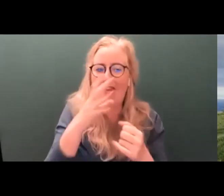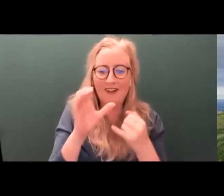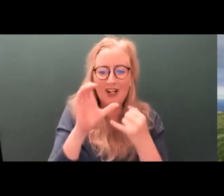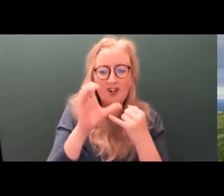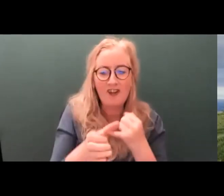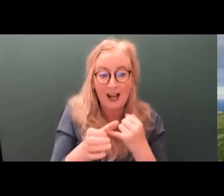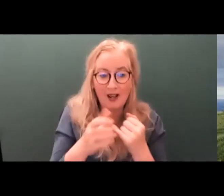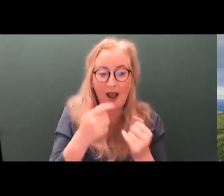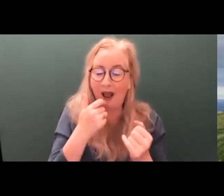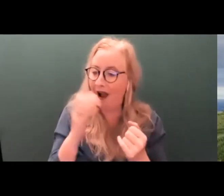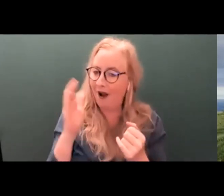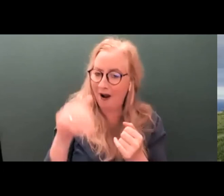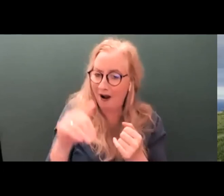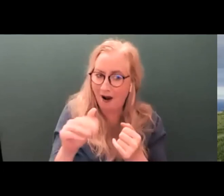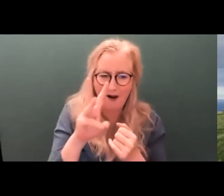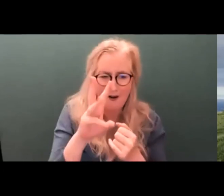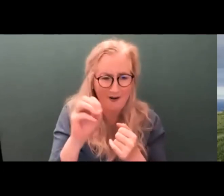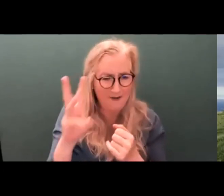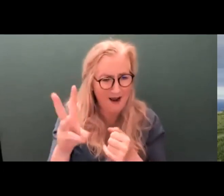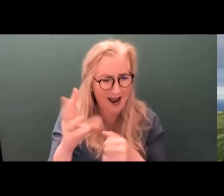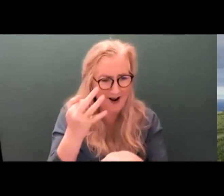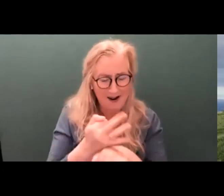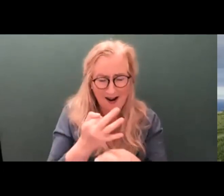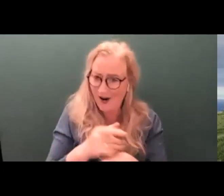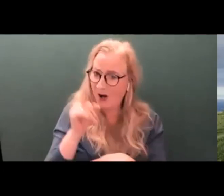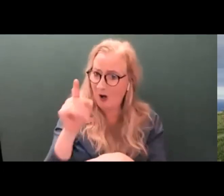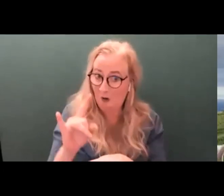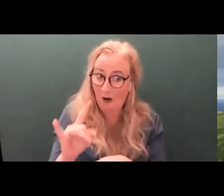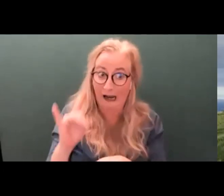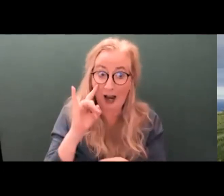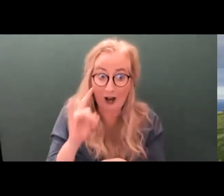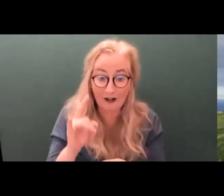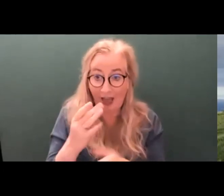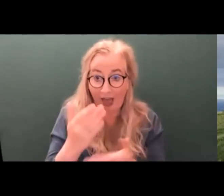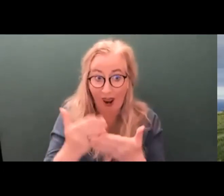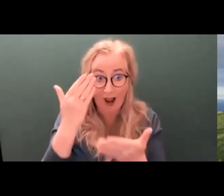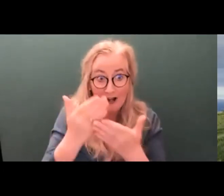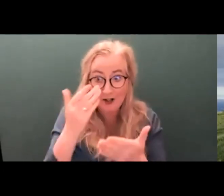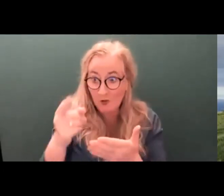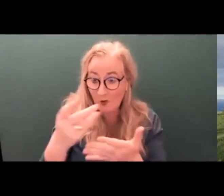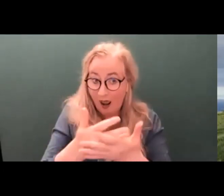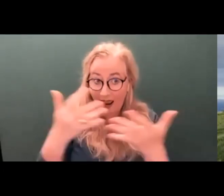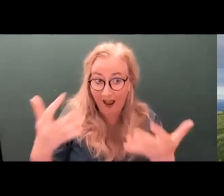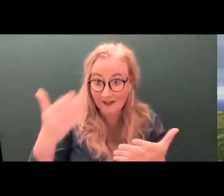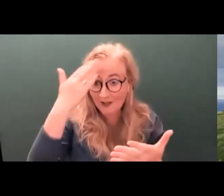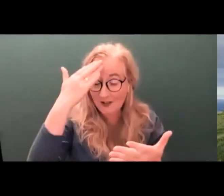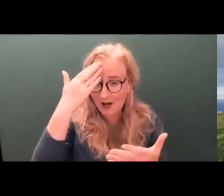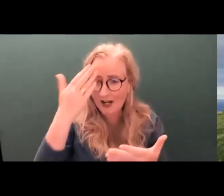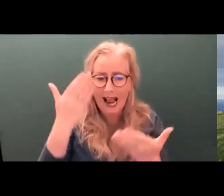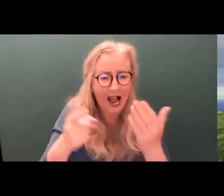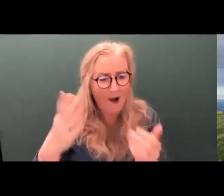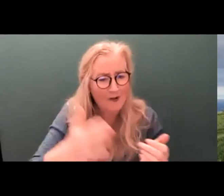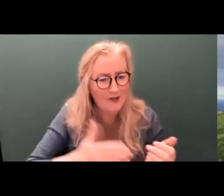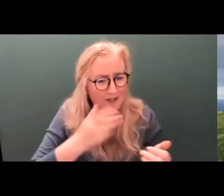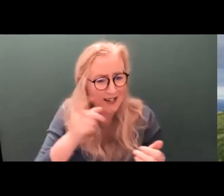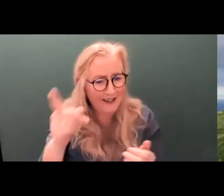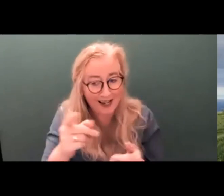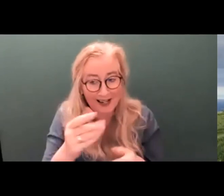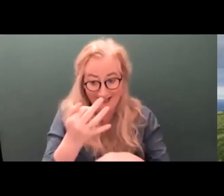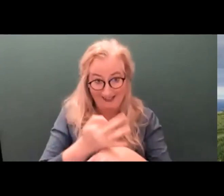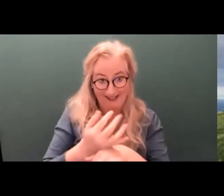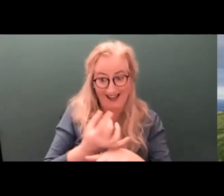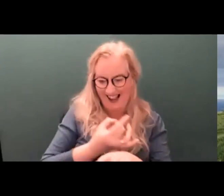saying, wow, you heard so much, you know so much. And how do you feel about that? His dad said